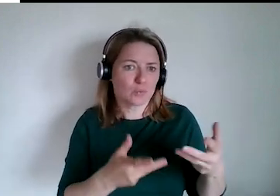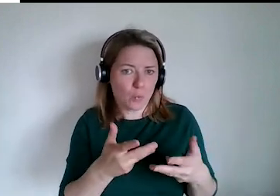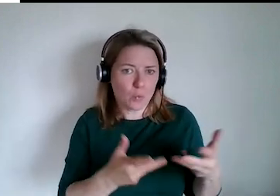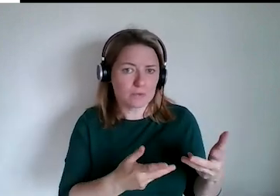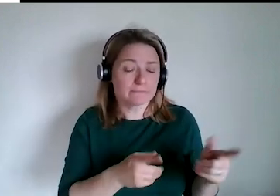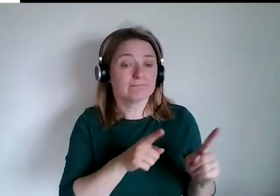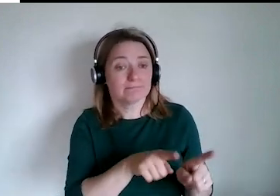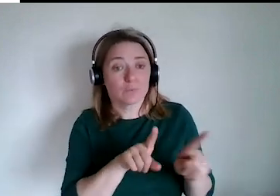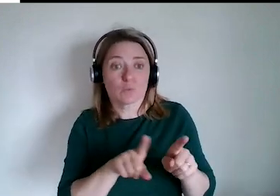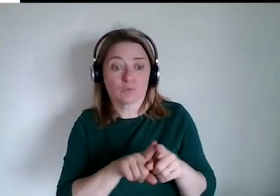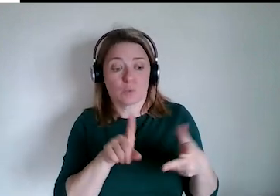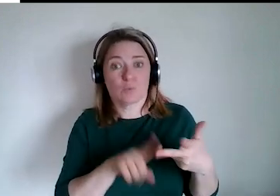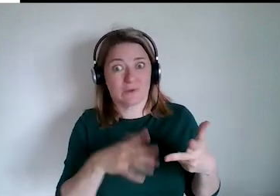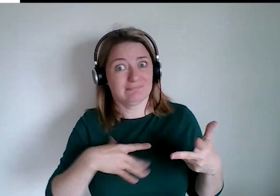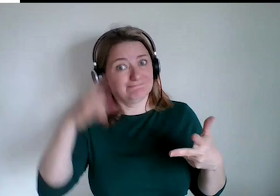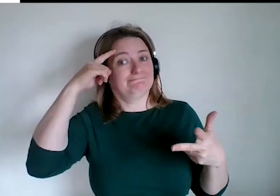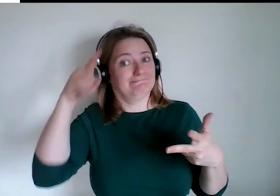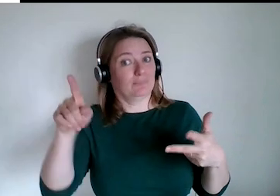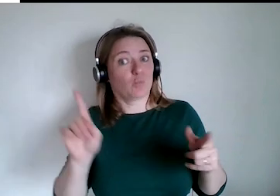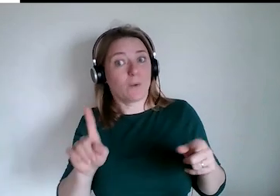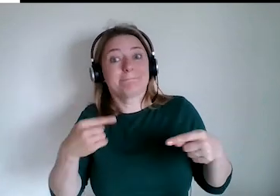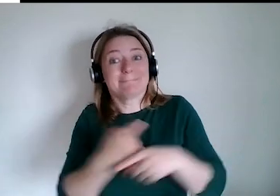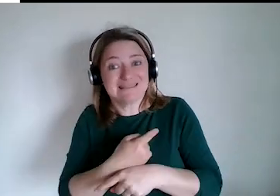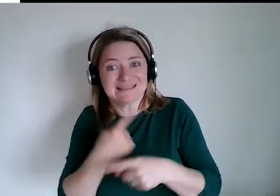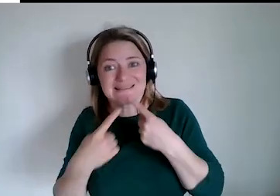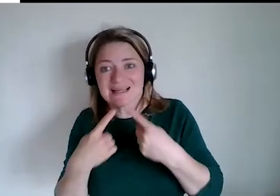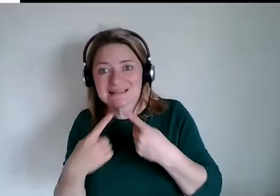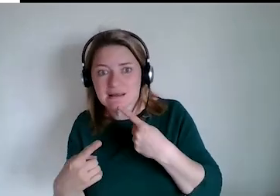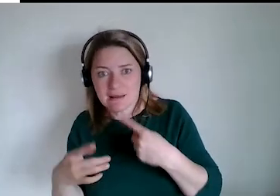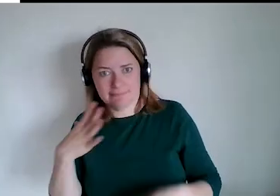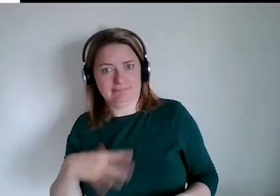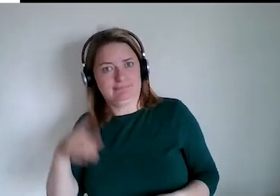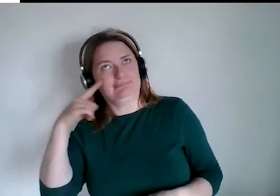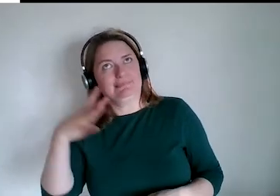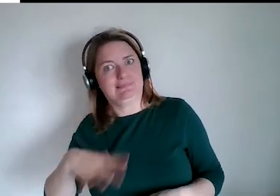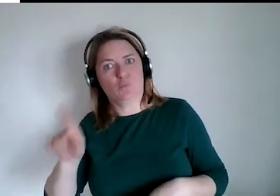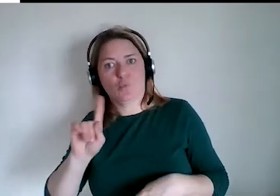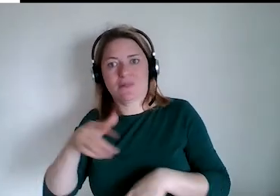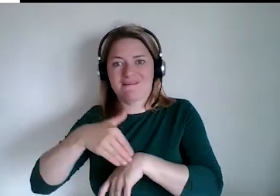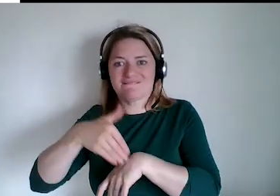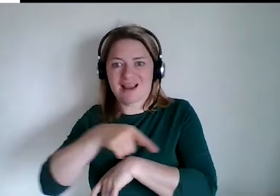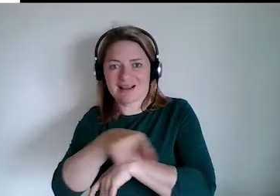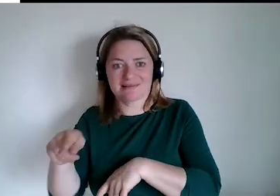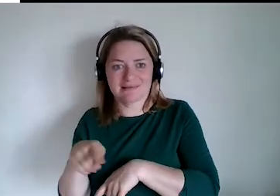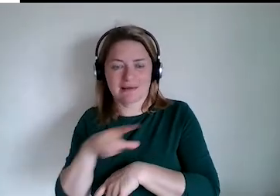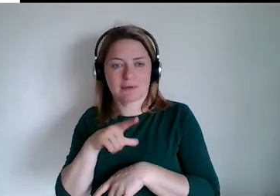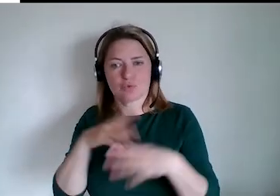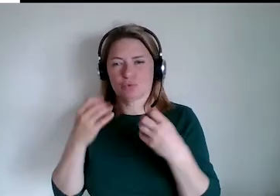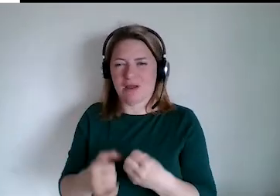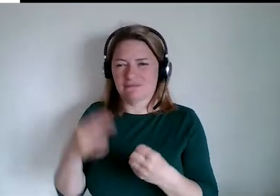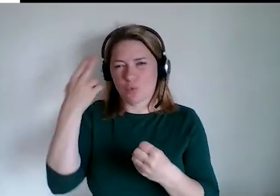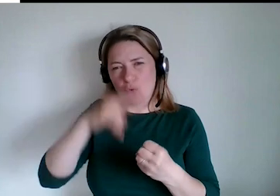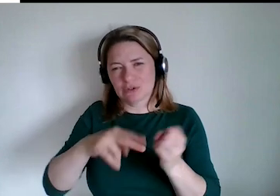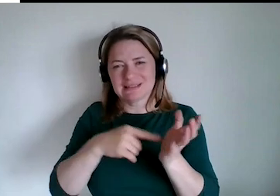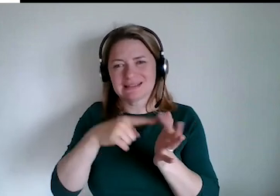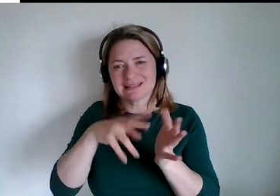selection studies, because if you don't think about the missing data, you will underestimate the effects, because you get something called attenuation of